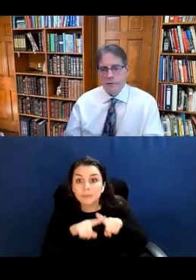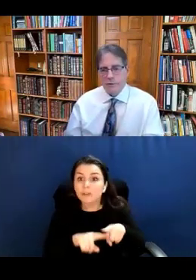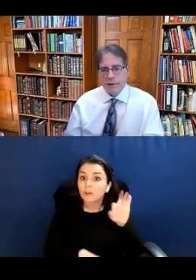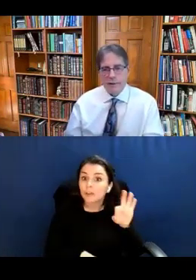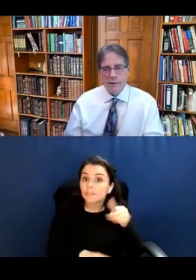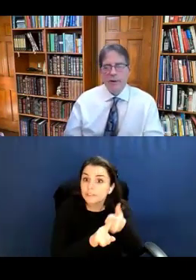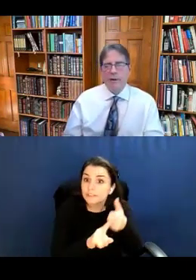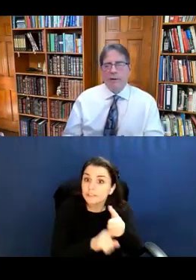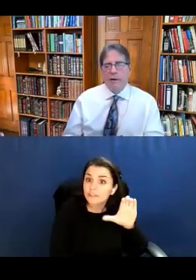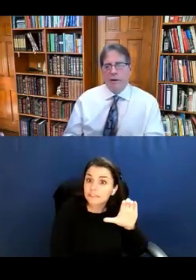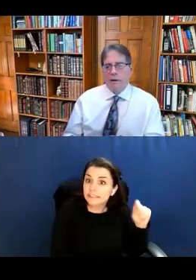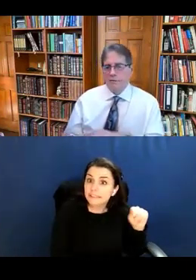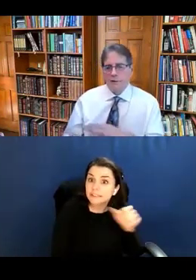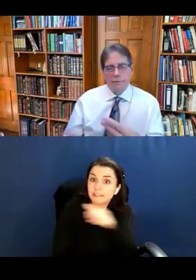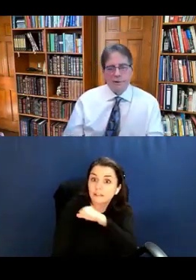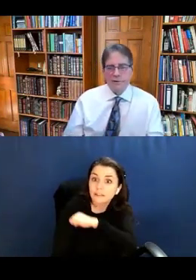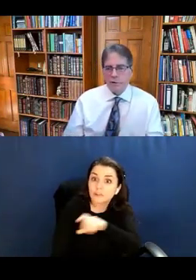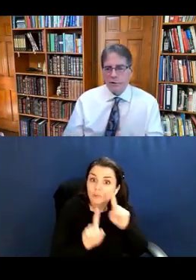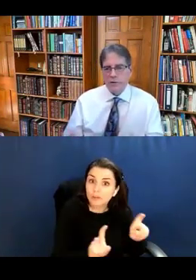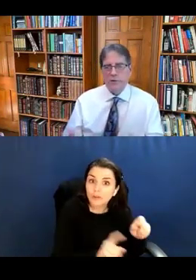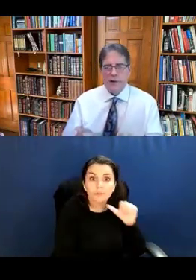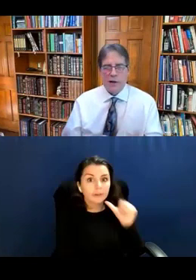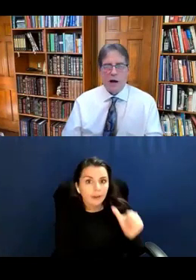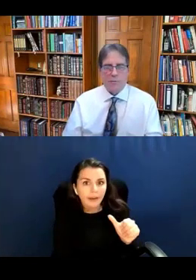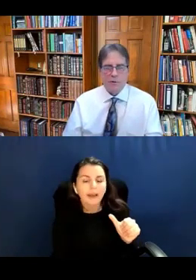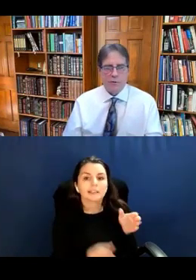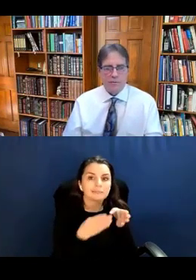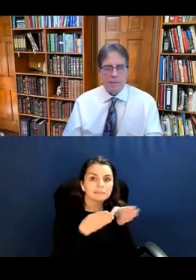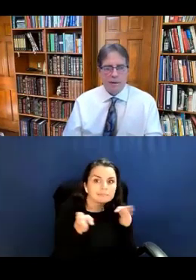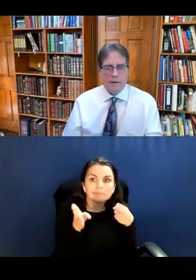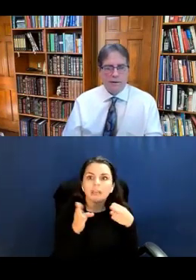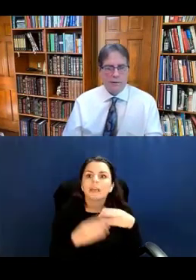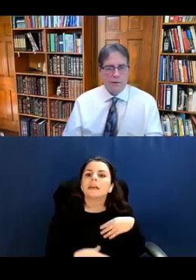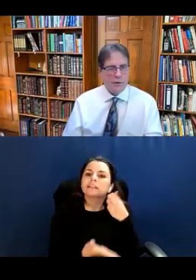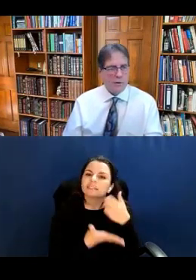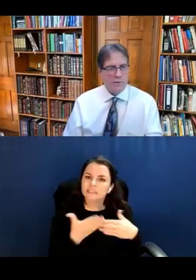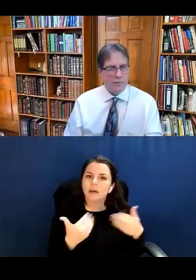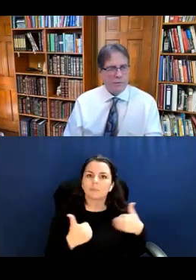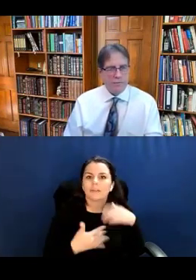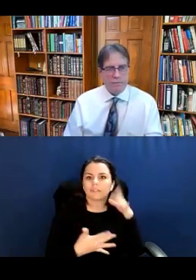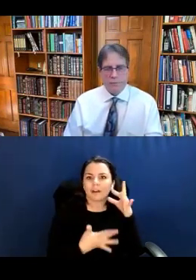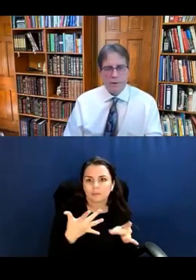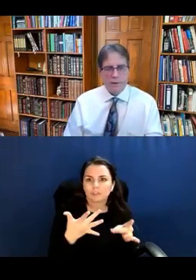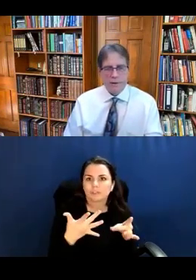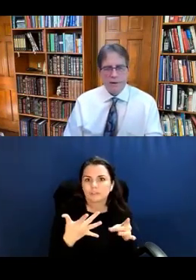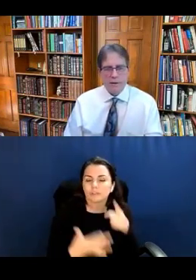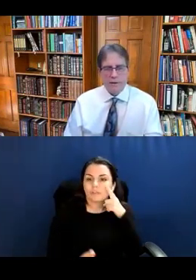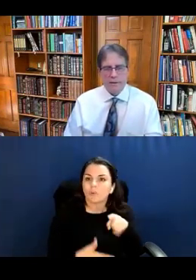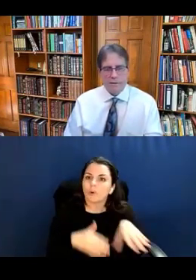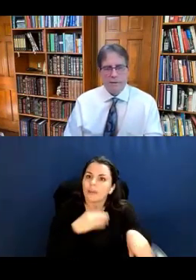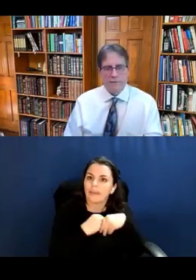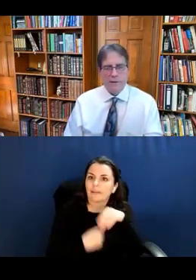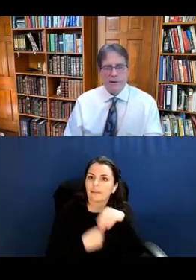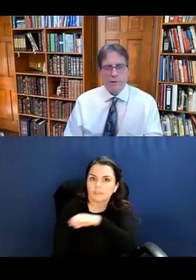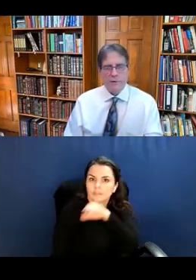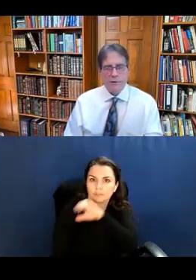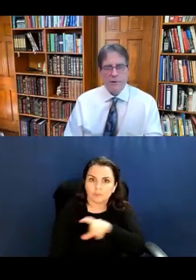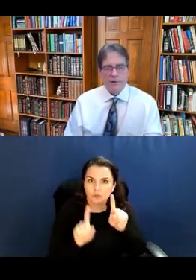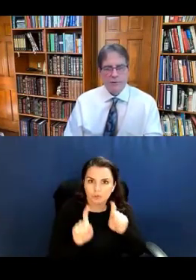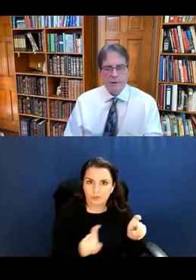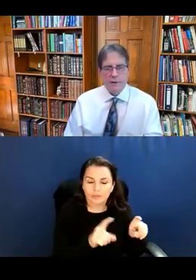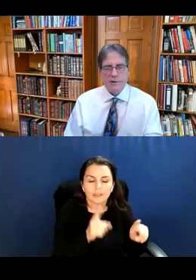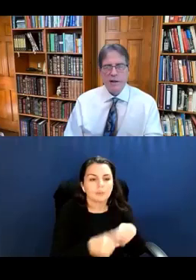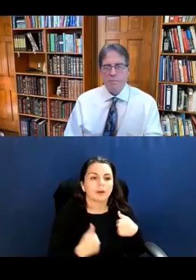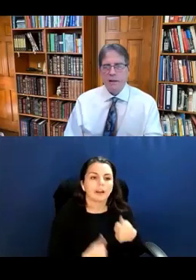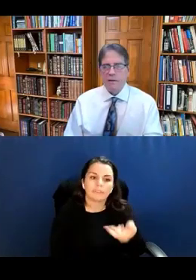not a clinical trial? Some of these are clinical trial optional. So there are 3 funding